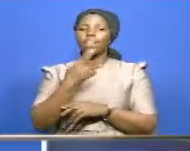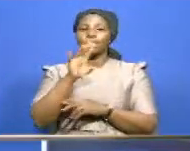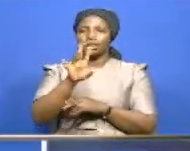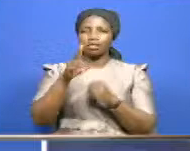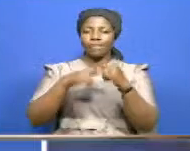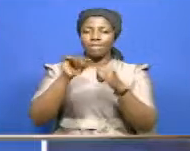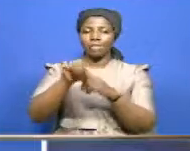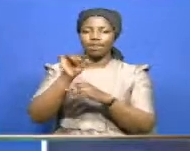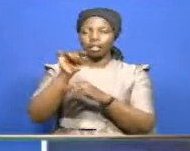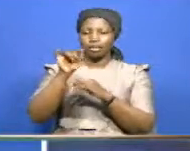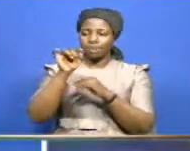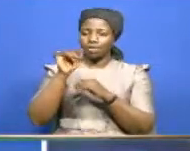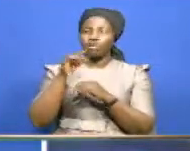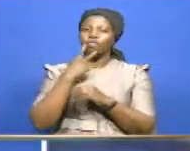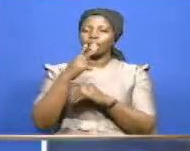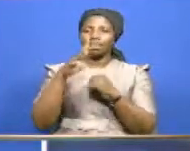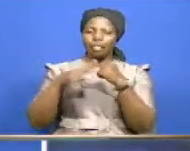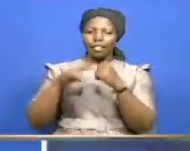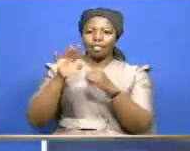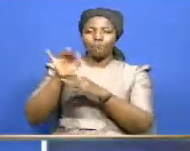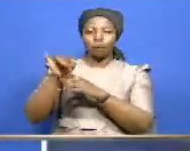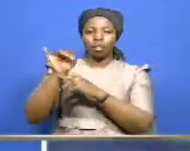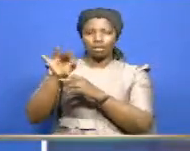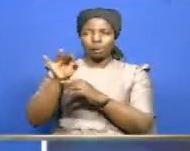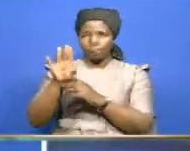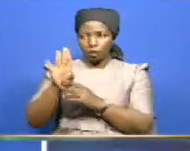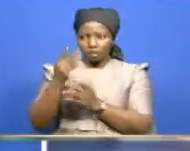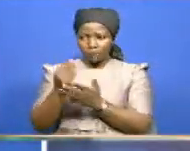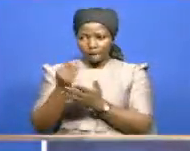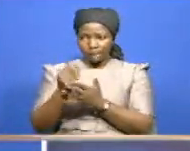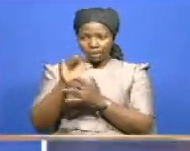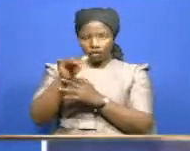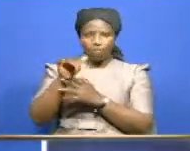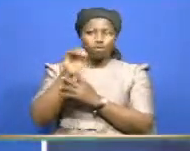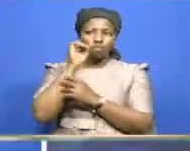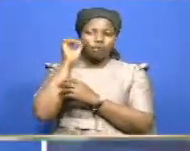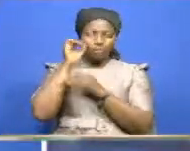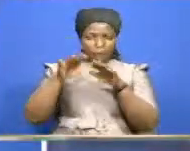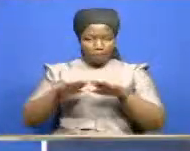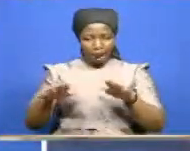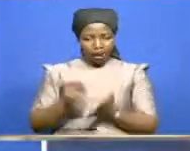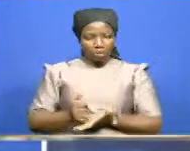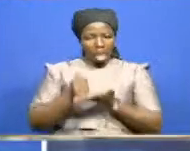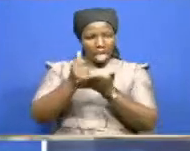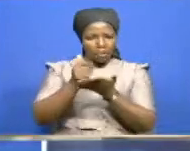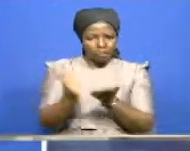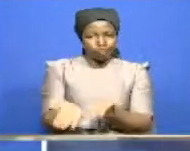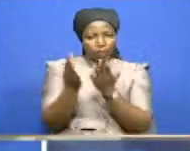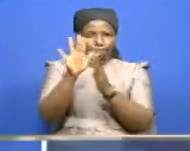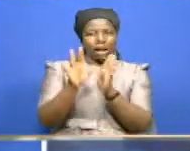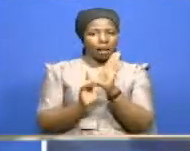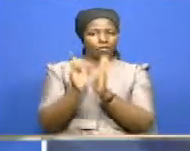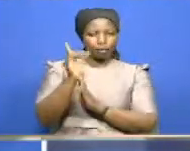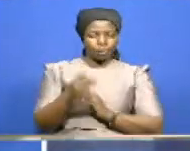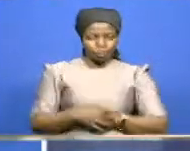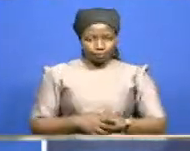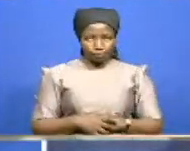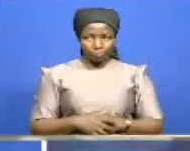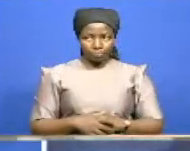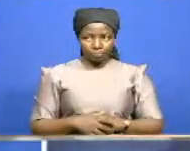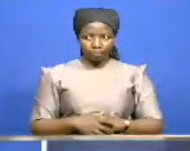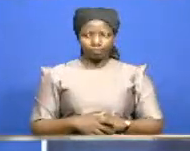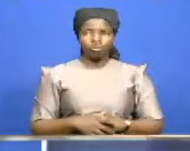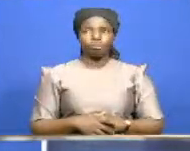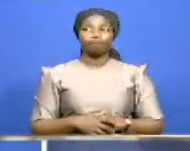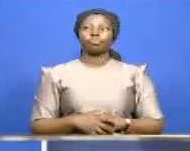473.6 billion shillings from the domestic market to facilitate its development projects. This despite protests from a section of members of